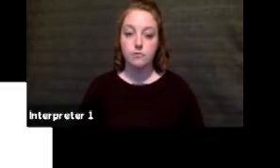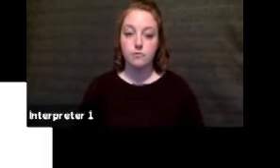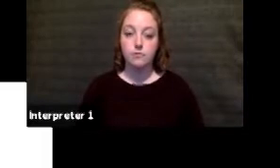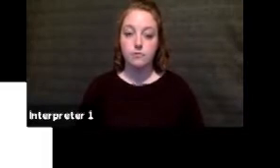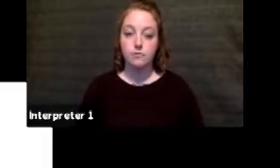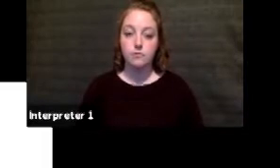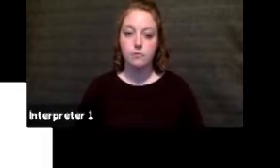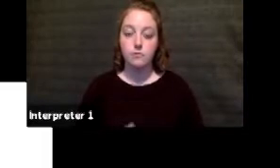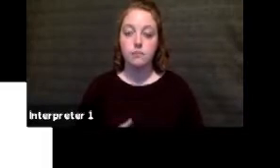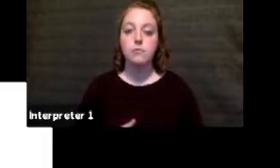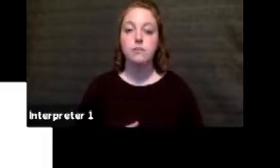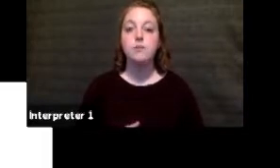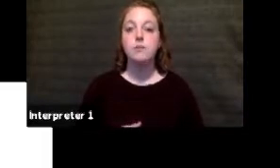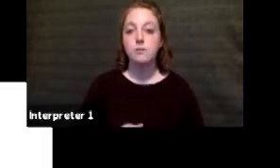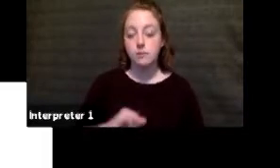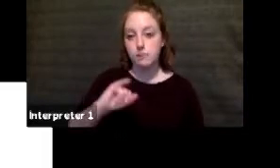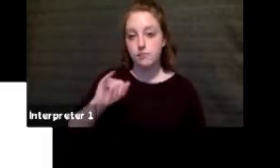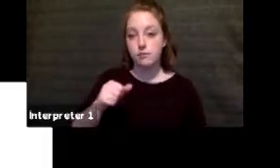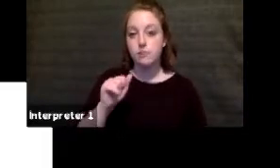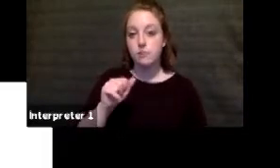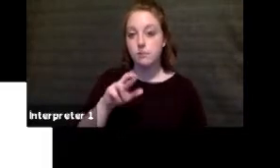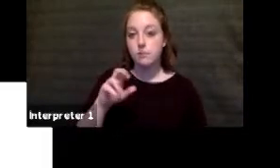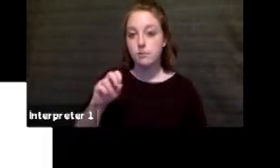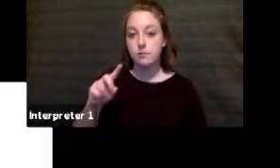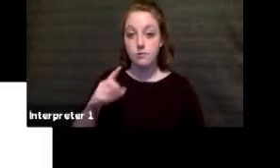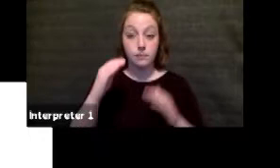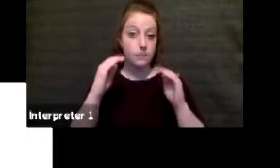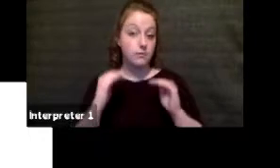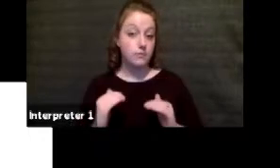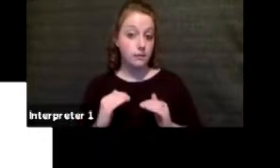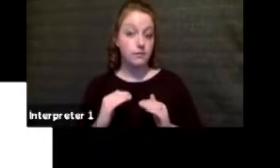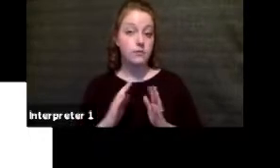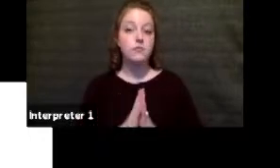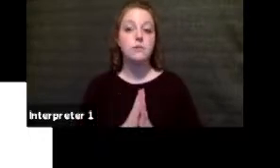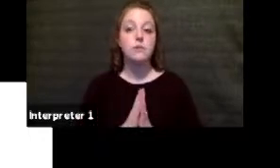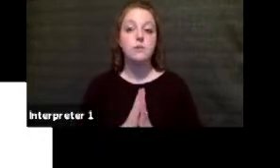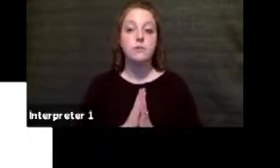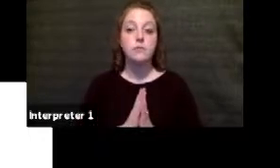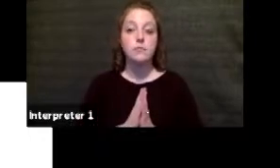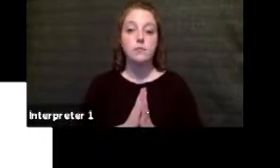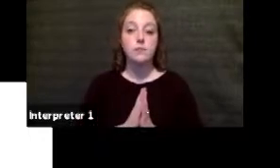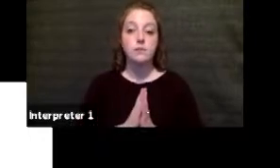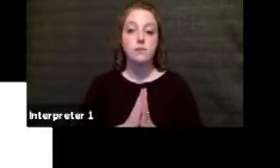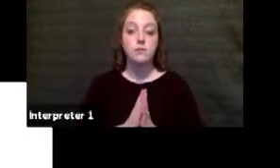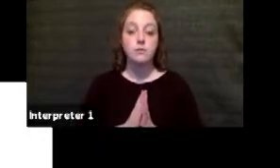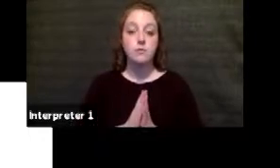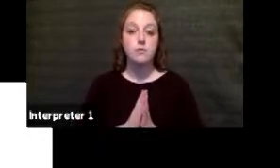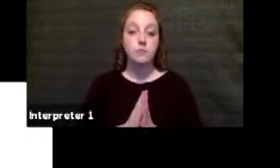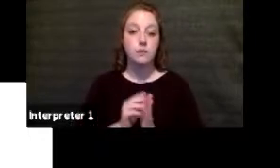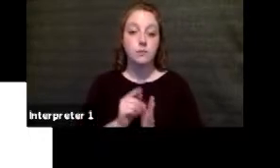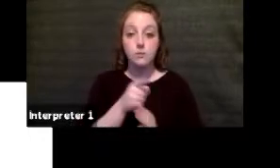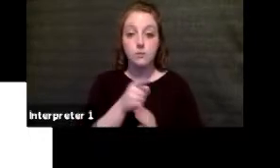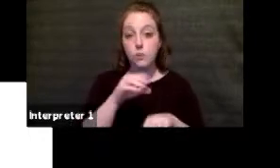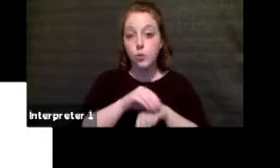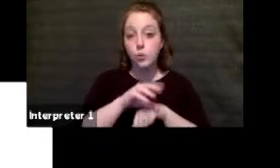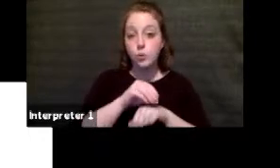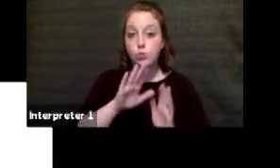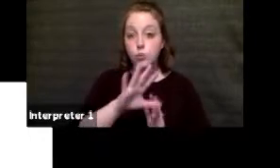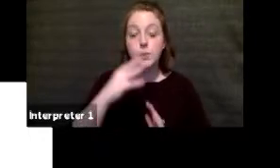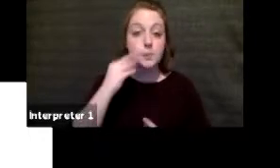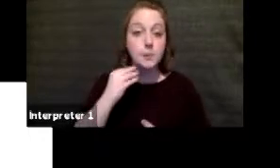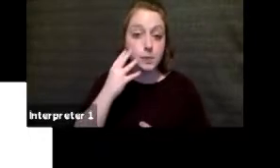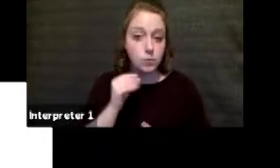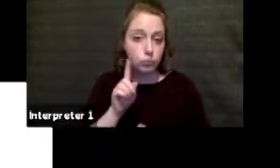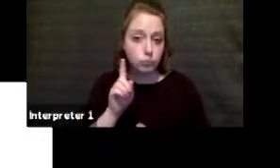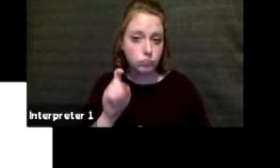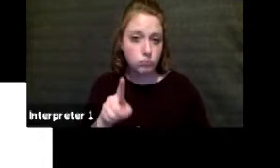And so, Jared, the next one in the chat is, seeing, what is the experience of our consultants over time? Are most districts able to complete